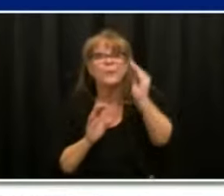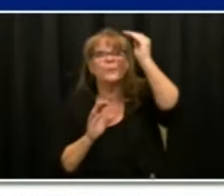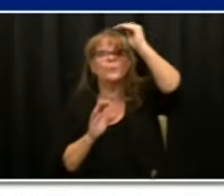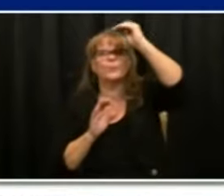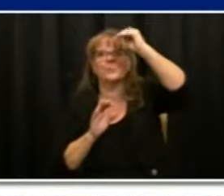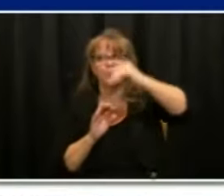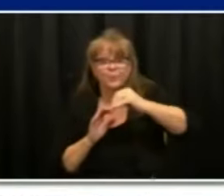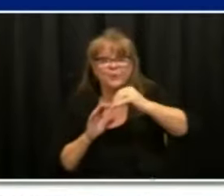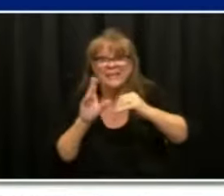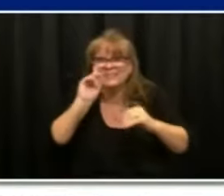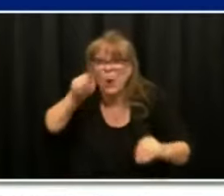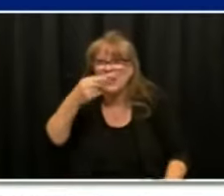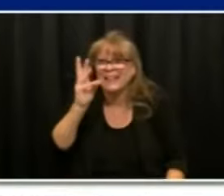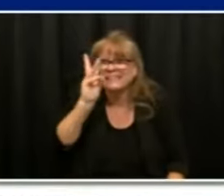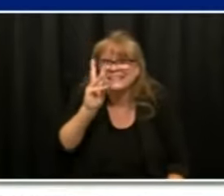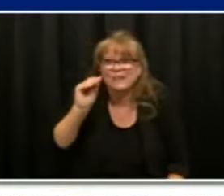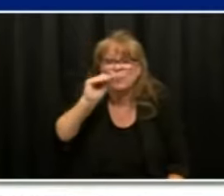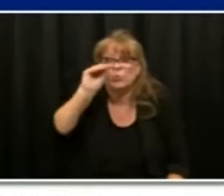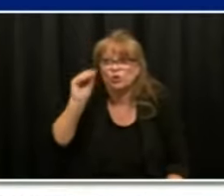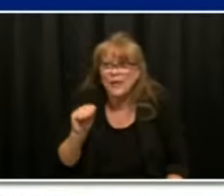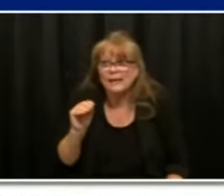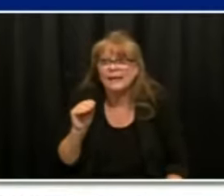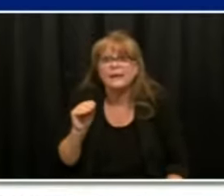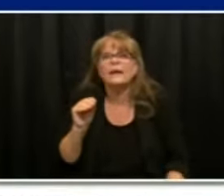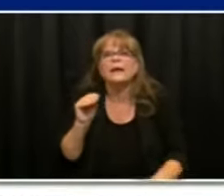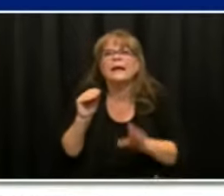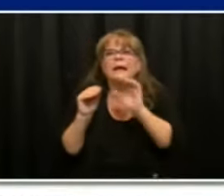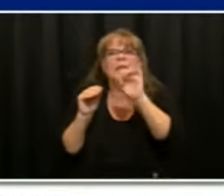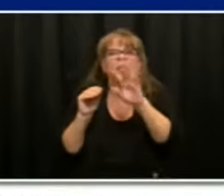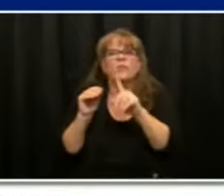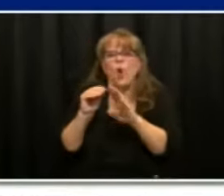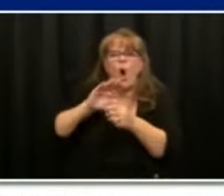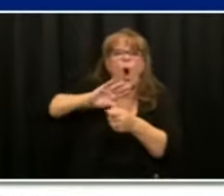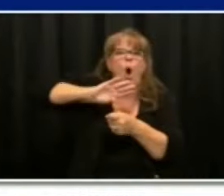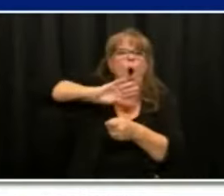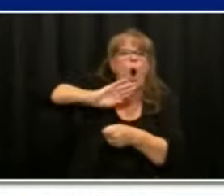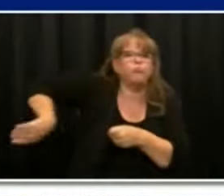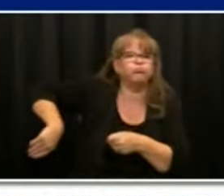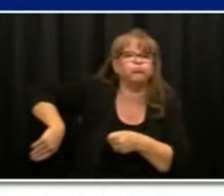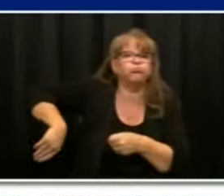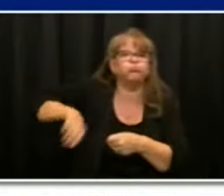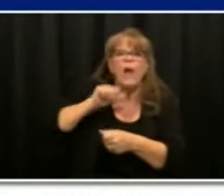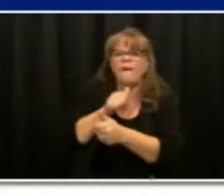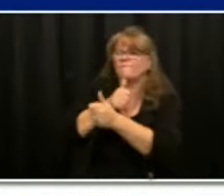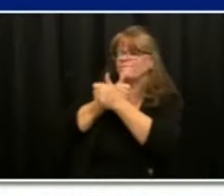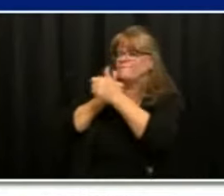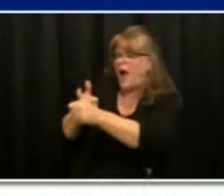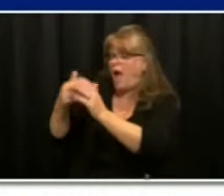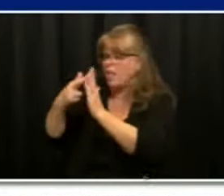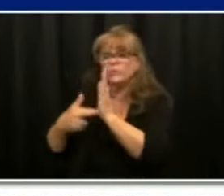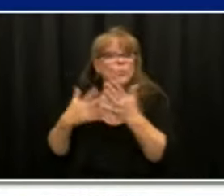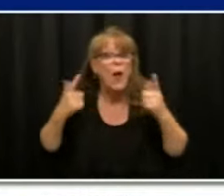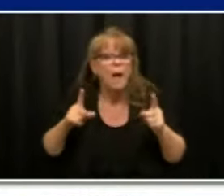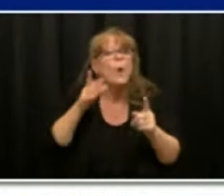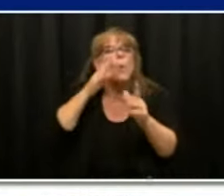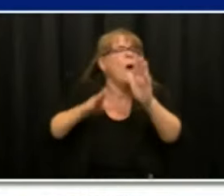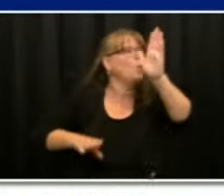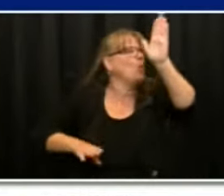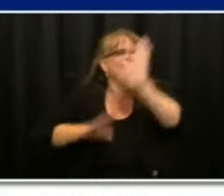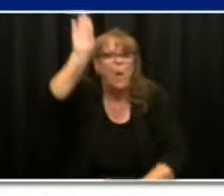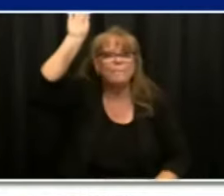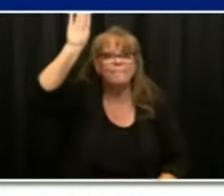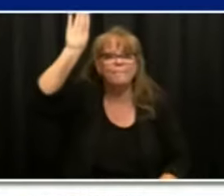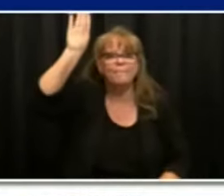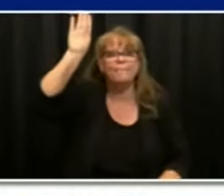ICU capacity in late December. The story is better or worse depending on whether transmission increases or decreases between now